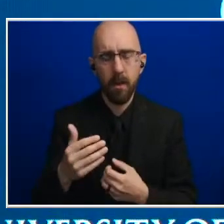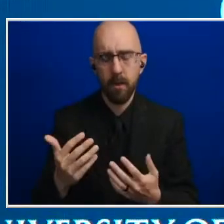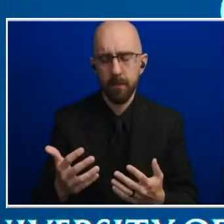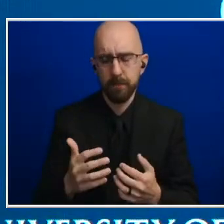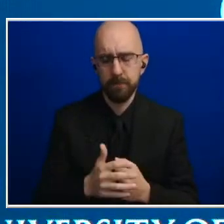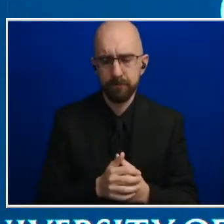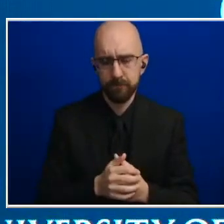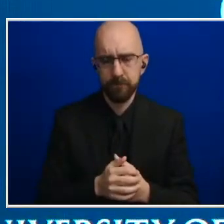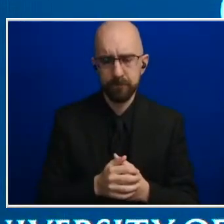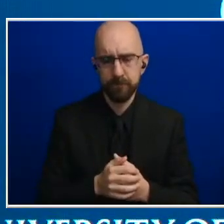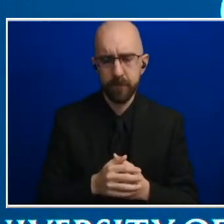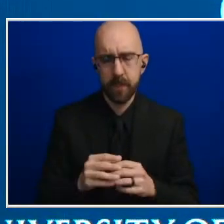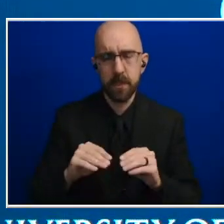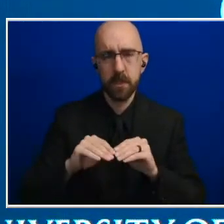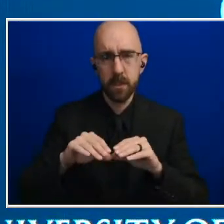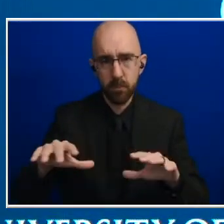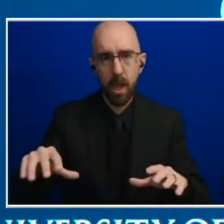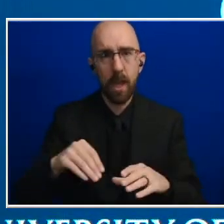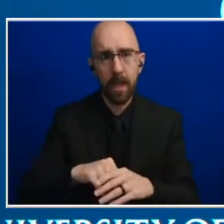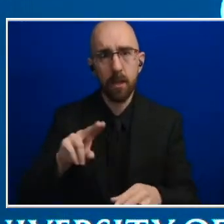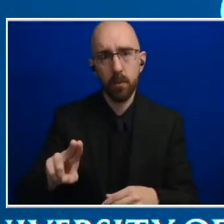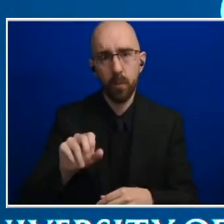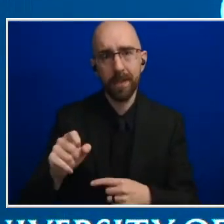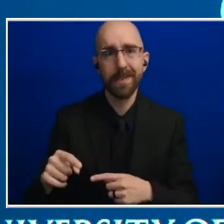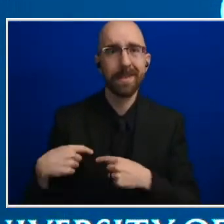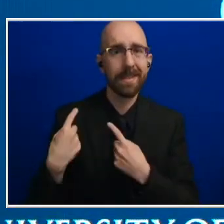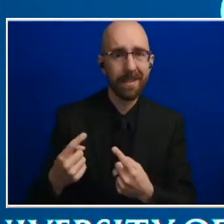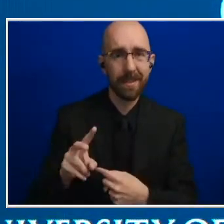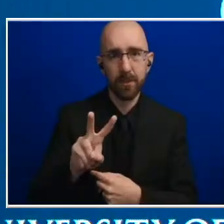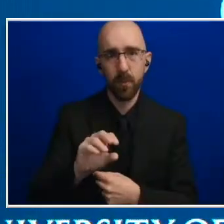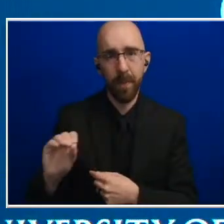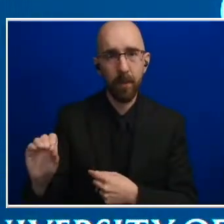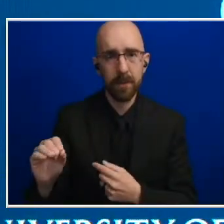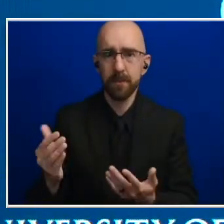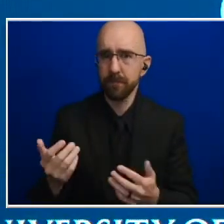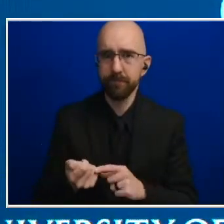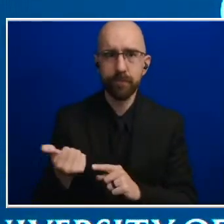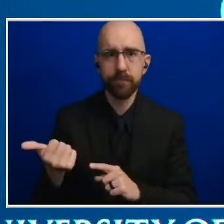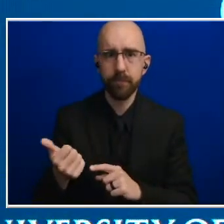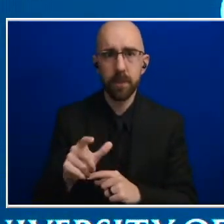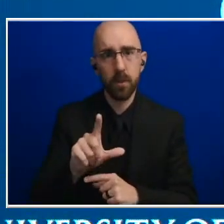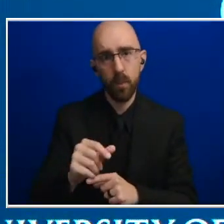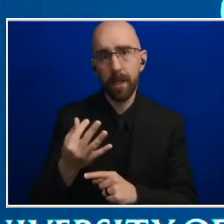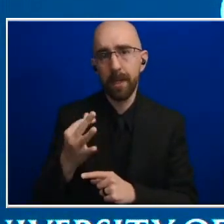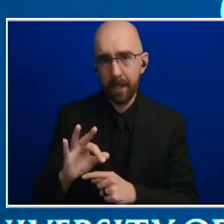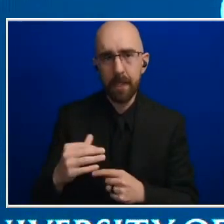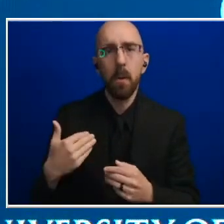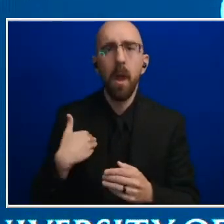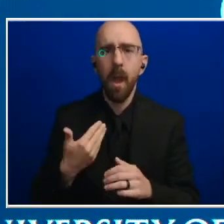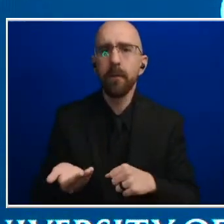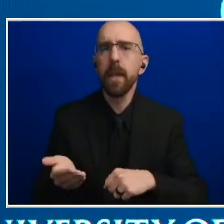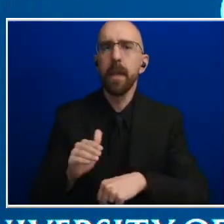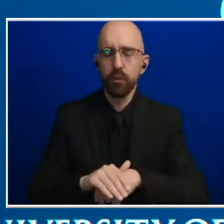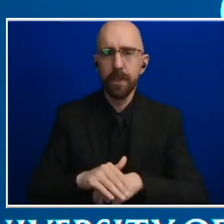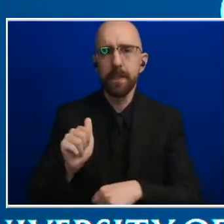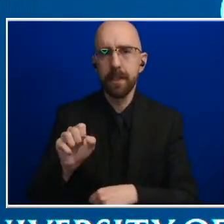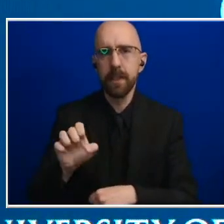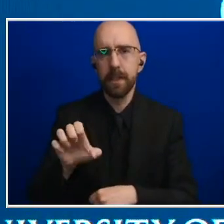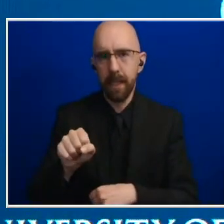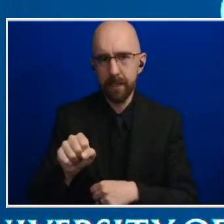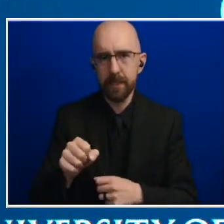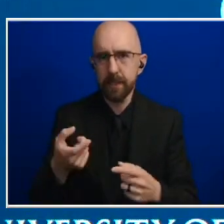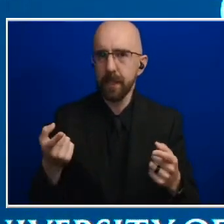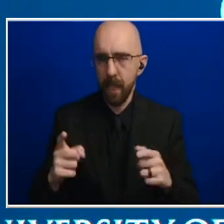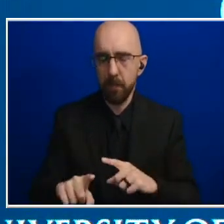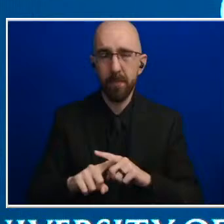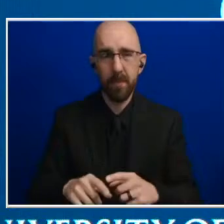spread in the United States since 2000. You know, in 2019 we did have an increase in cases, but now we are